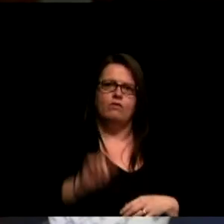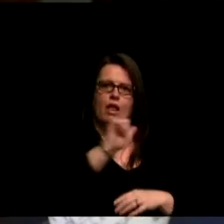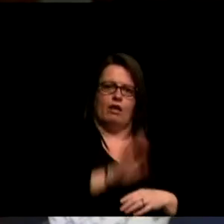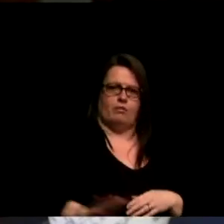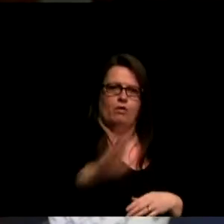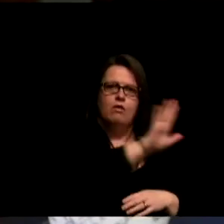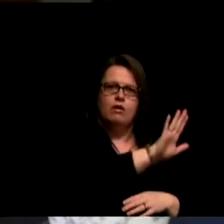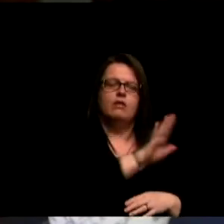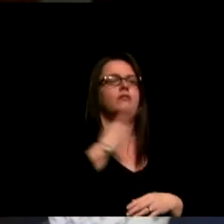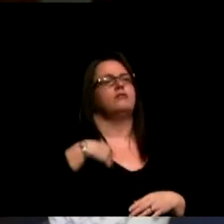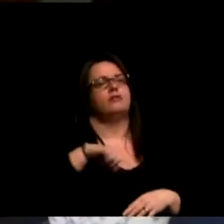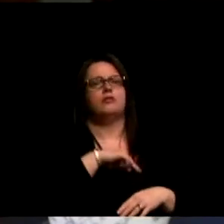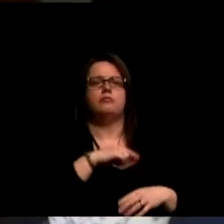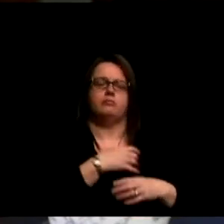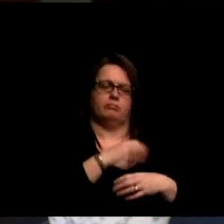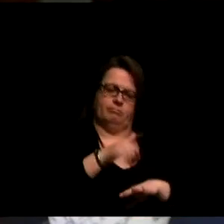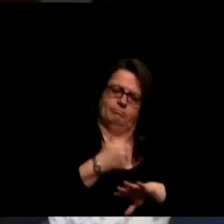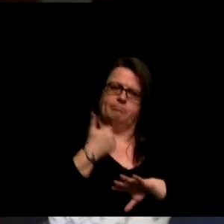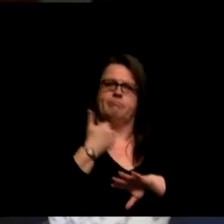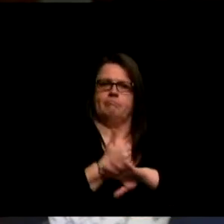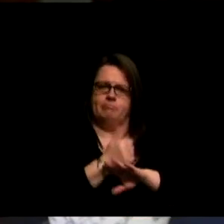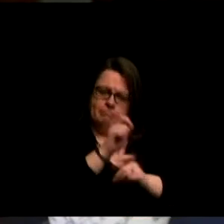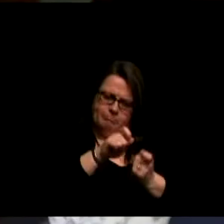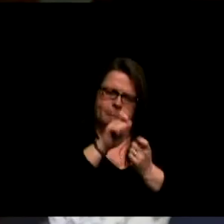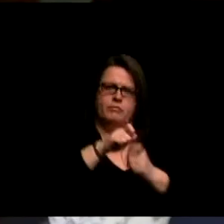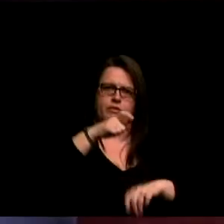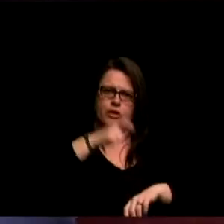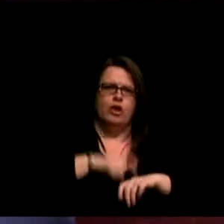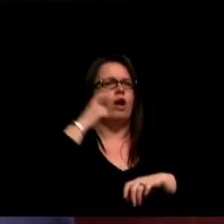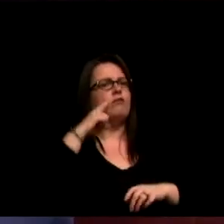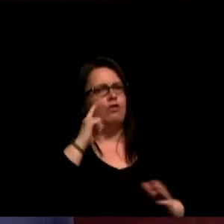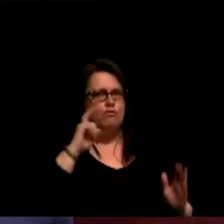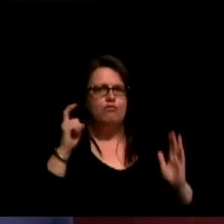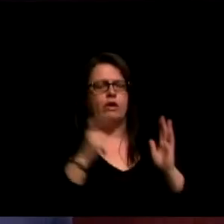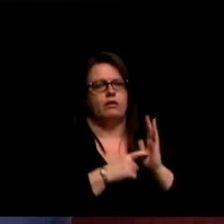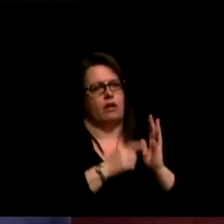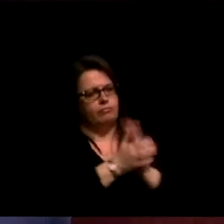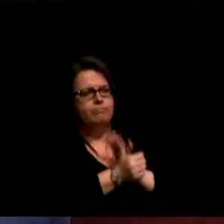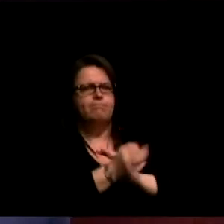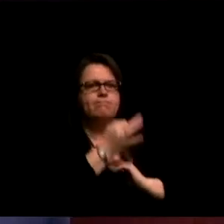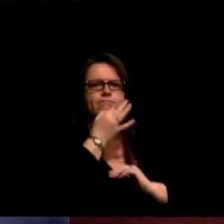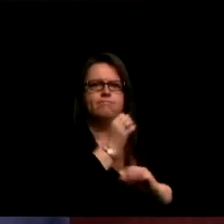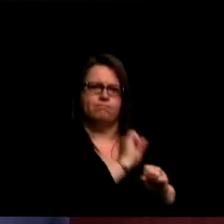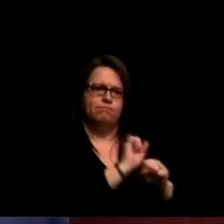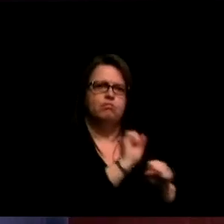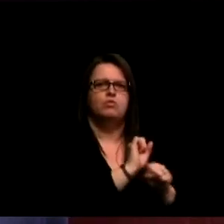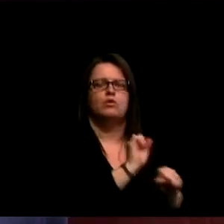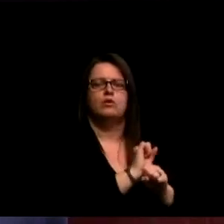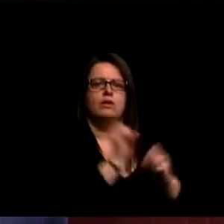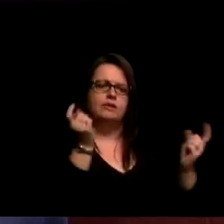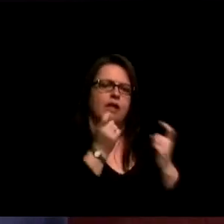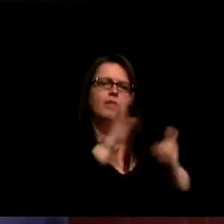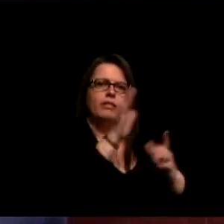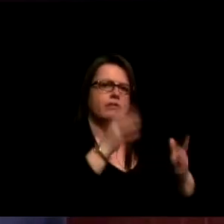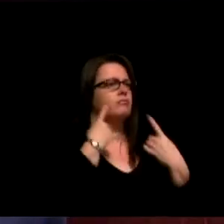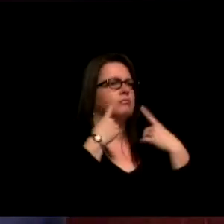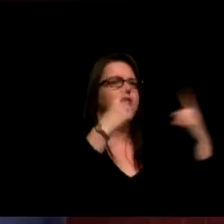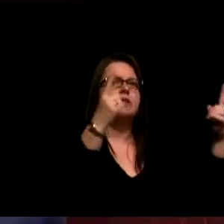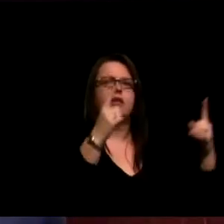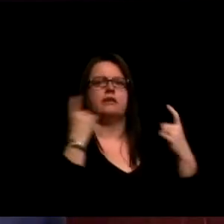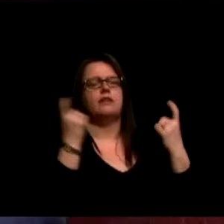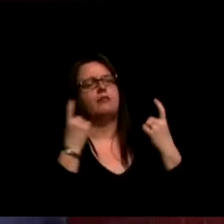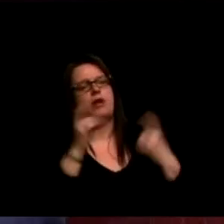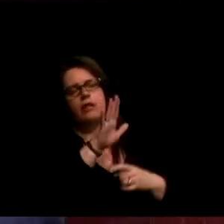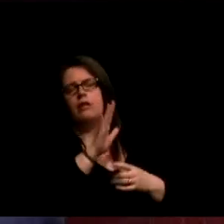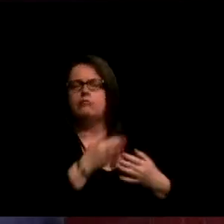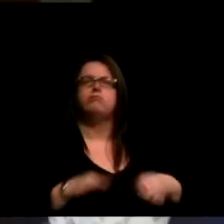we are making a point of recognizing excellence, celebrating the achievements, and celebrating the very important work